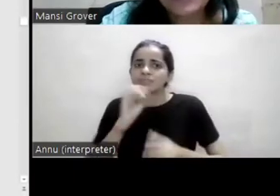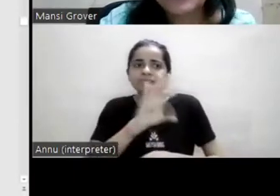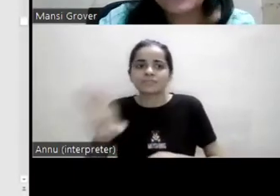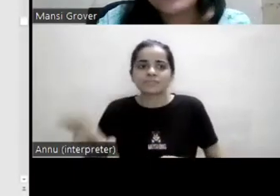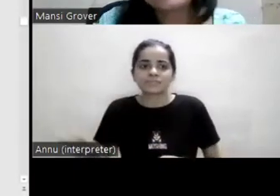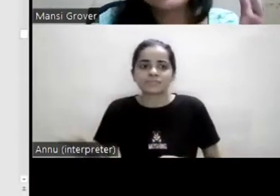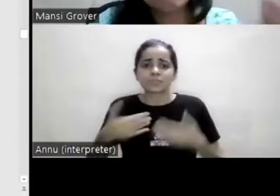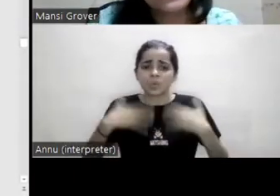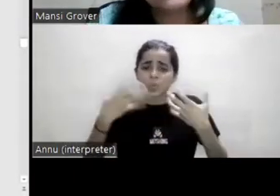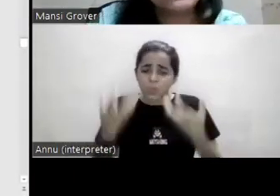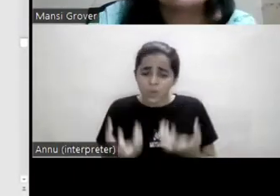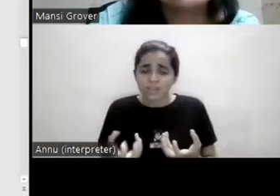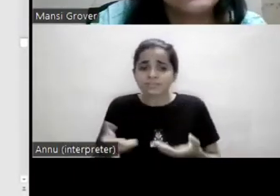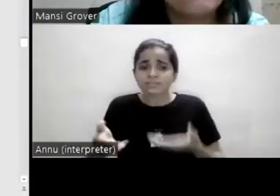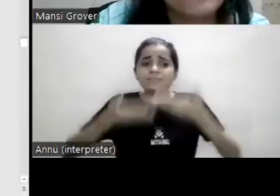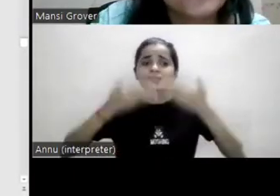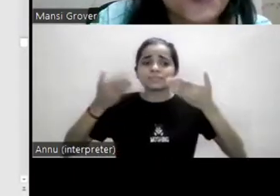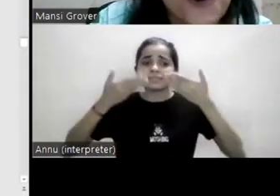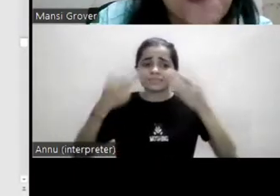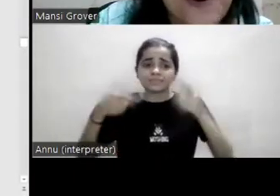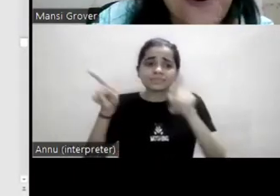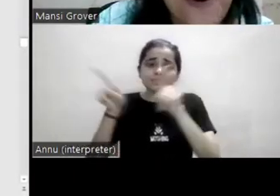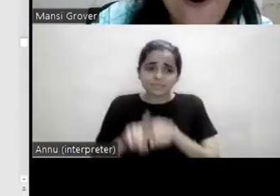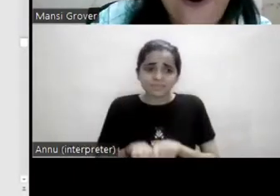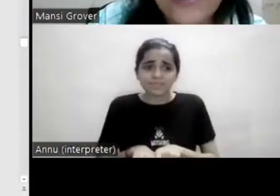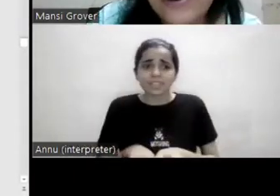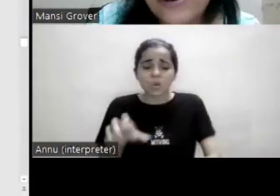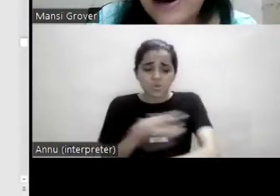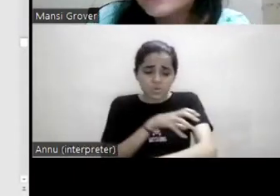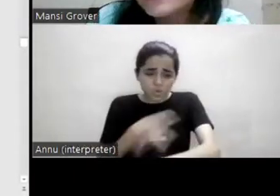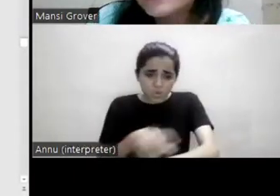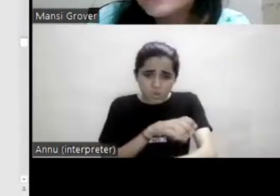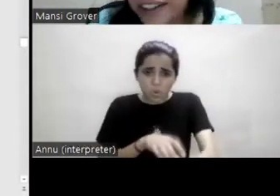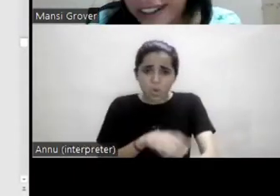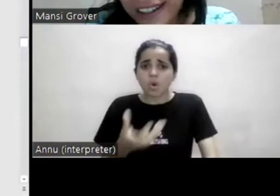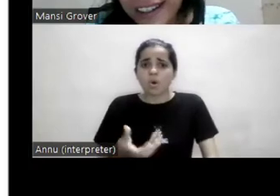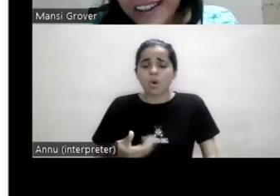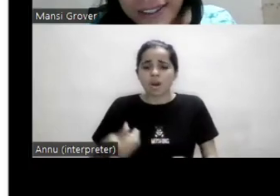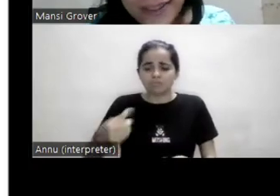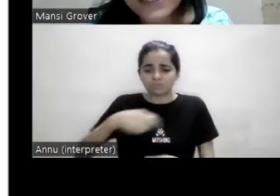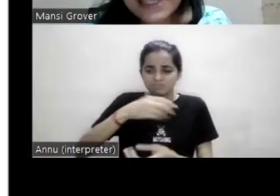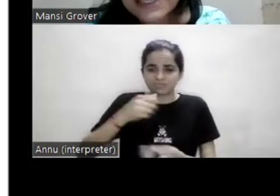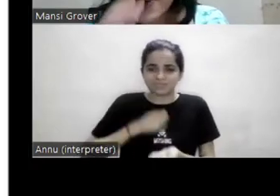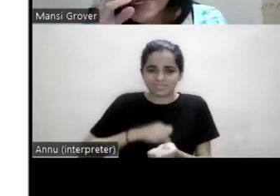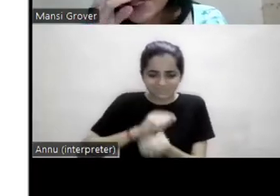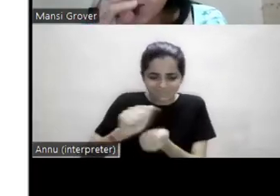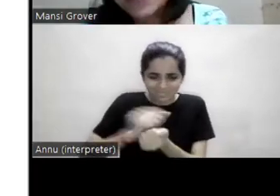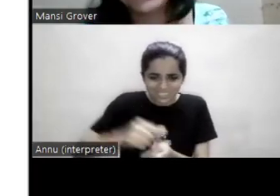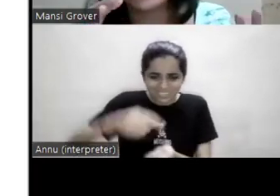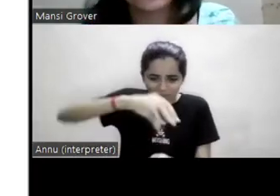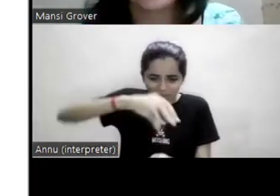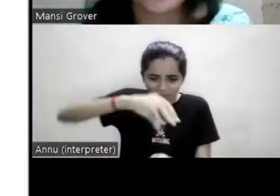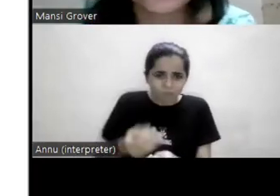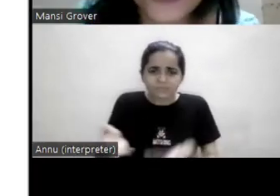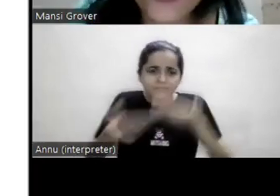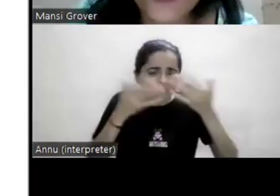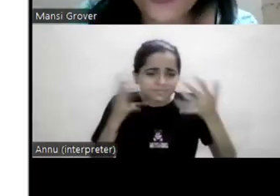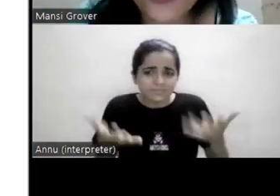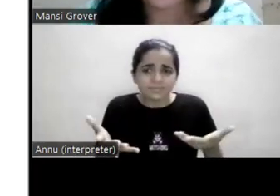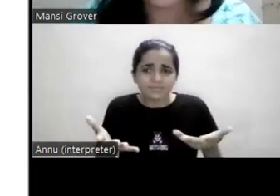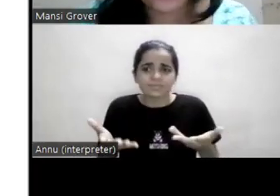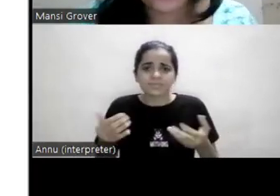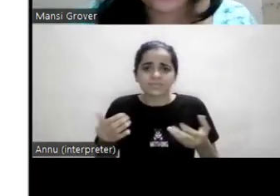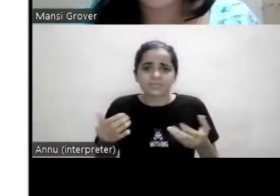be back and not smell like, say, a soap or a detergent. So it's very interesting. You can actually